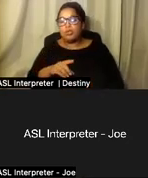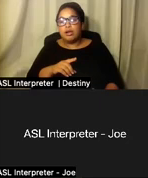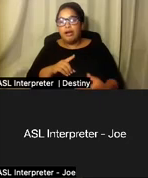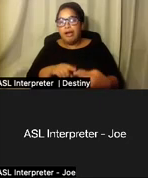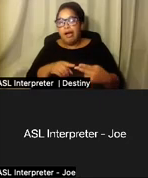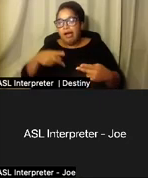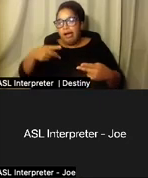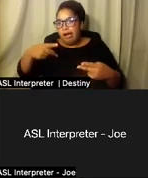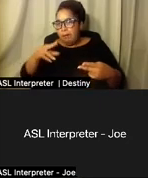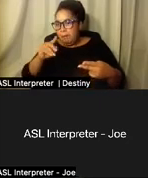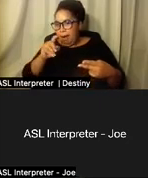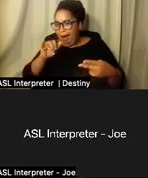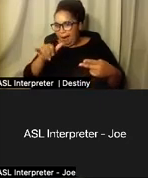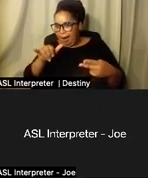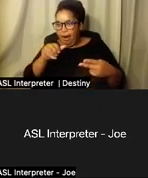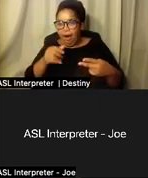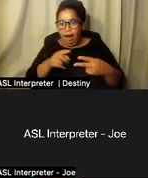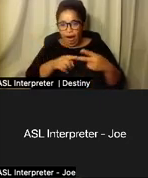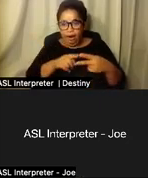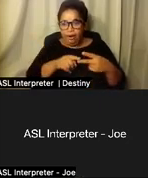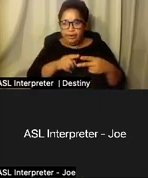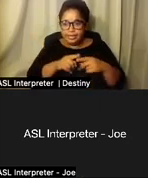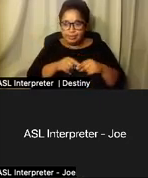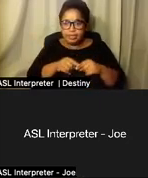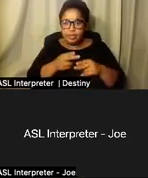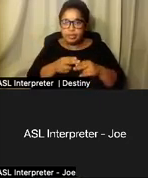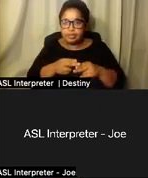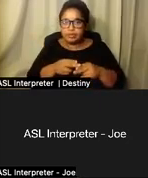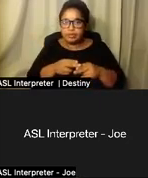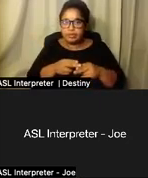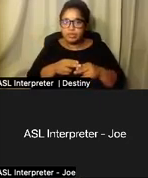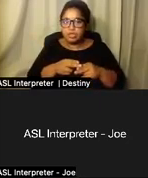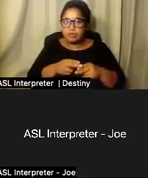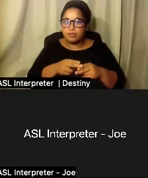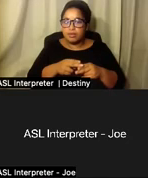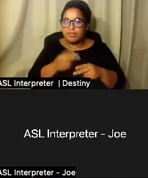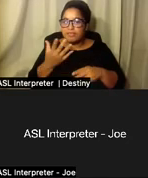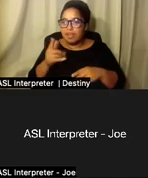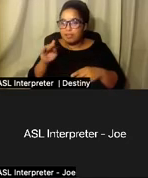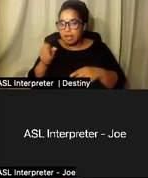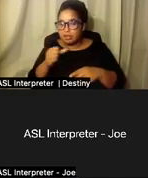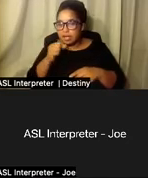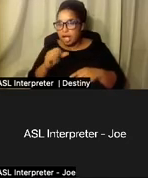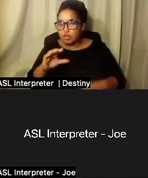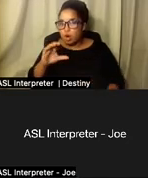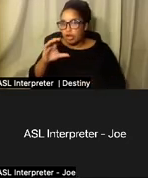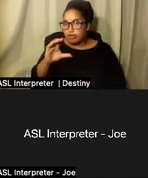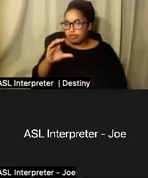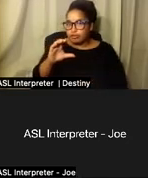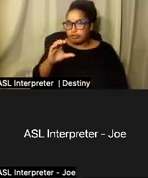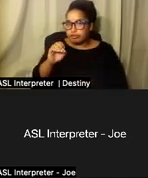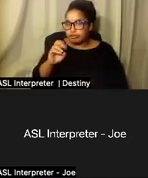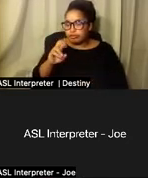that I was saying specifically for pictures, under 5 pounds, little tiny pictures, not your credenza. right? Not